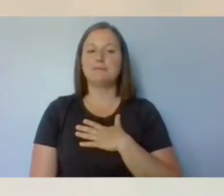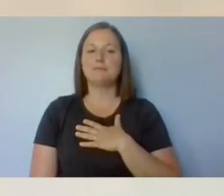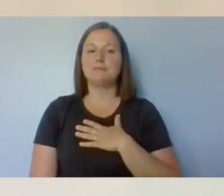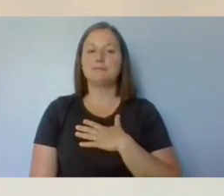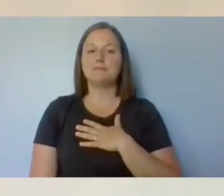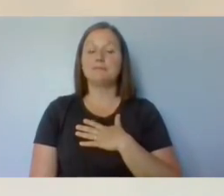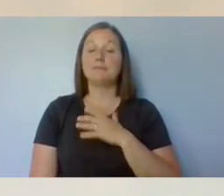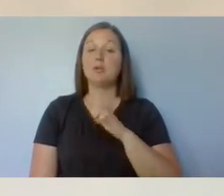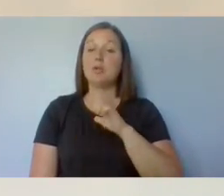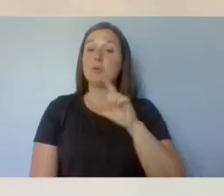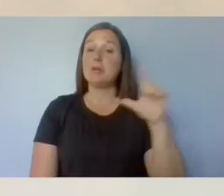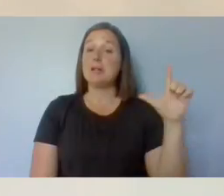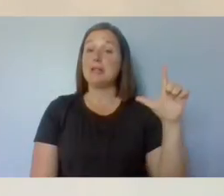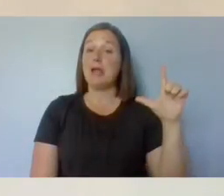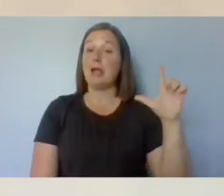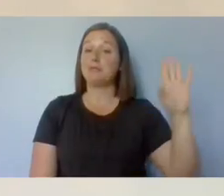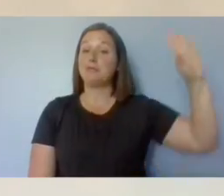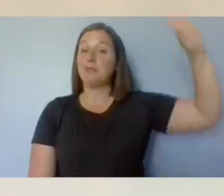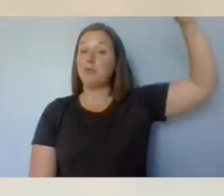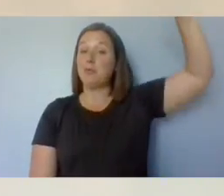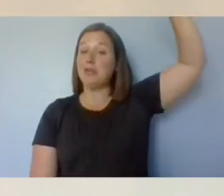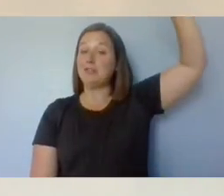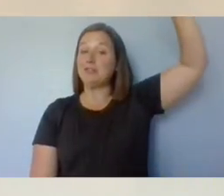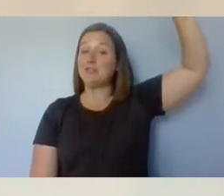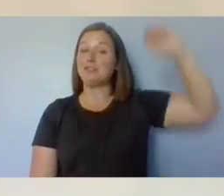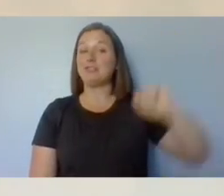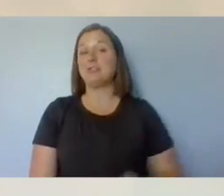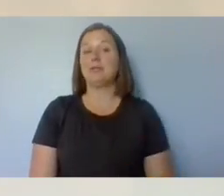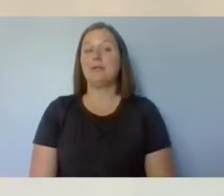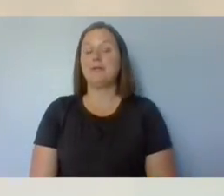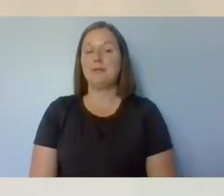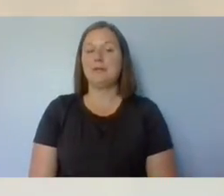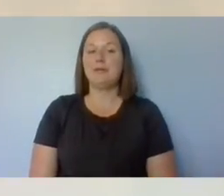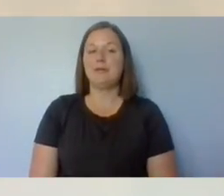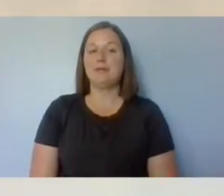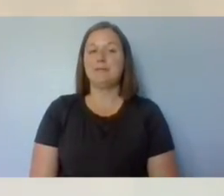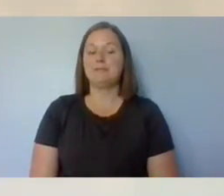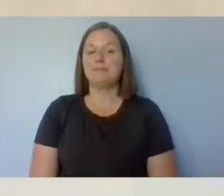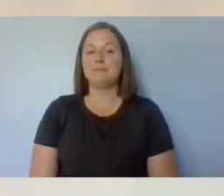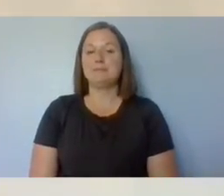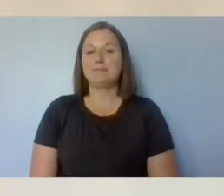Reach your left arm up and reach it over to the side.